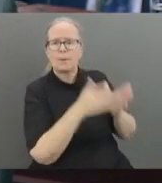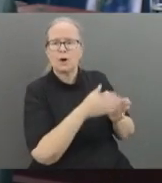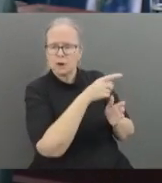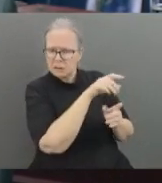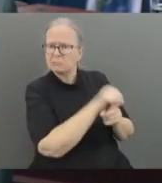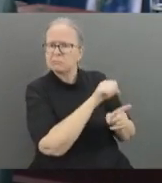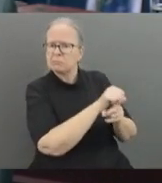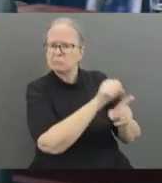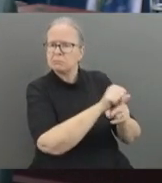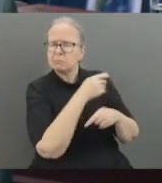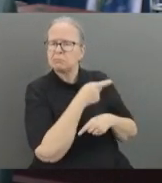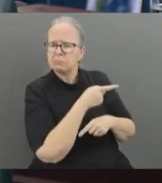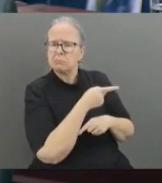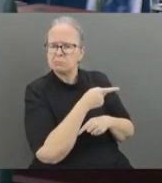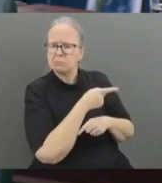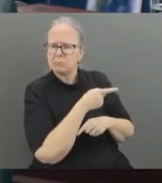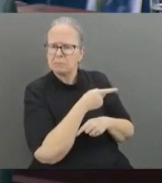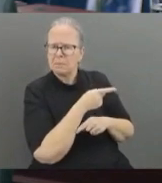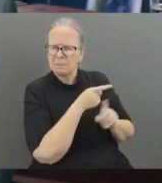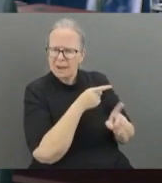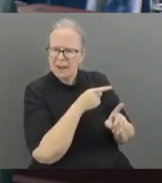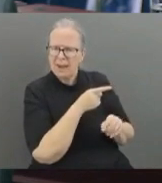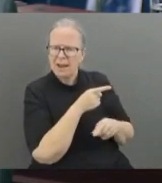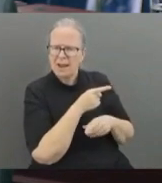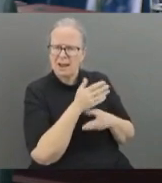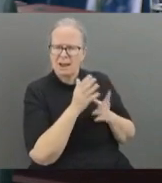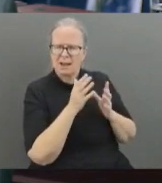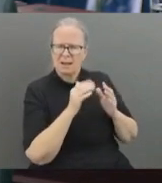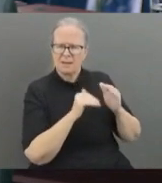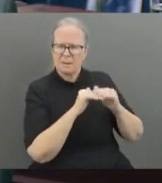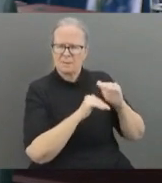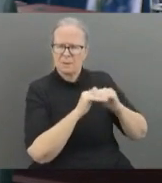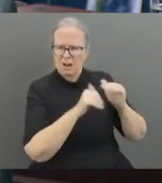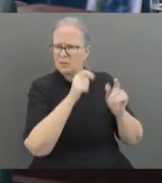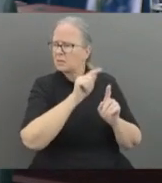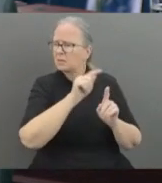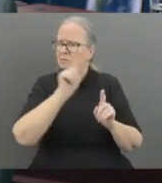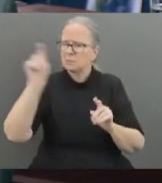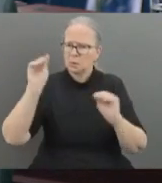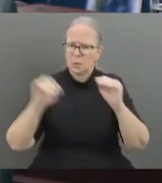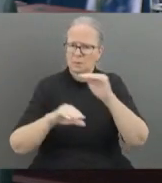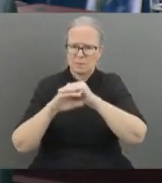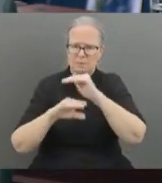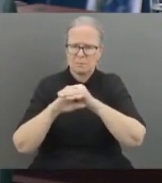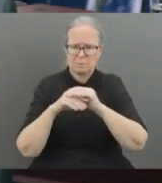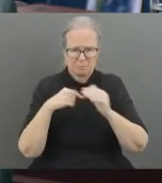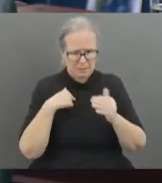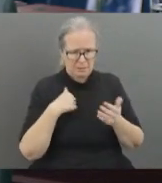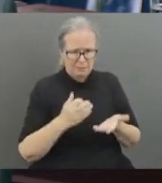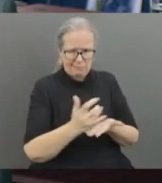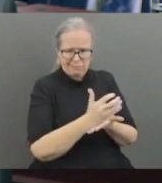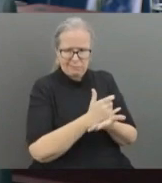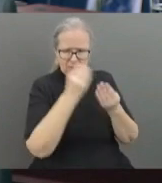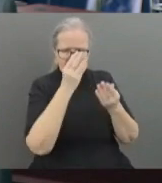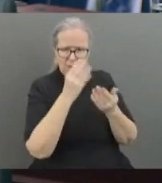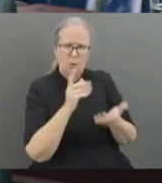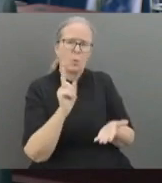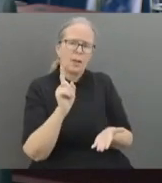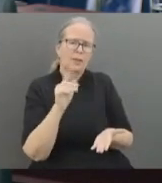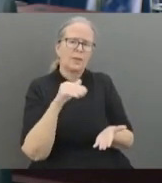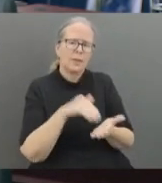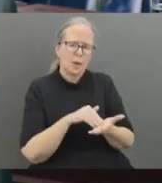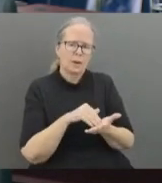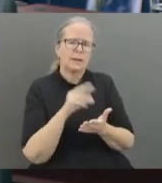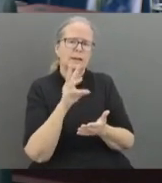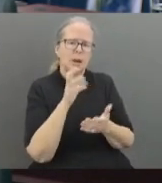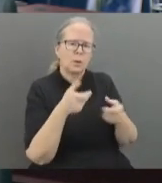no quota. Mr. Speaker, when we collect data from the trappers of Alberta, 1,600 trappers in Alberta that can go around the province, and they can provide